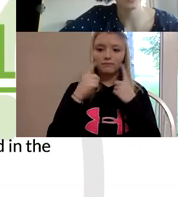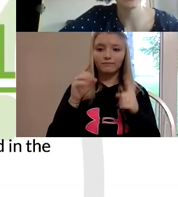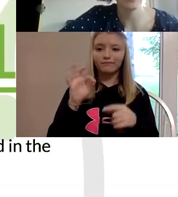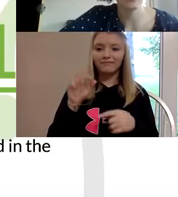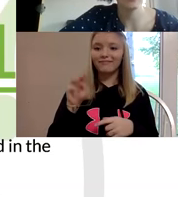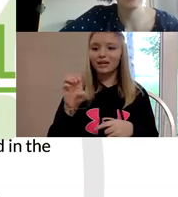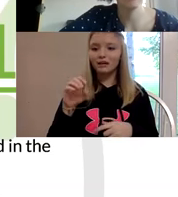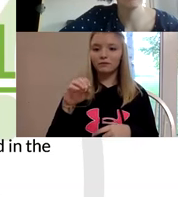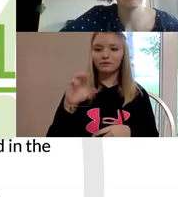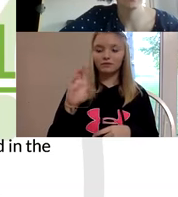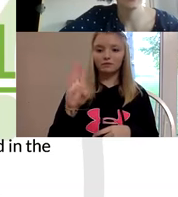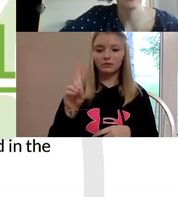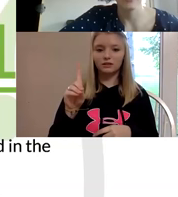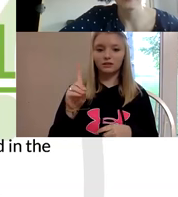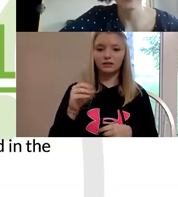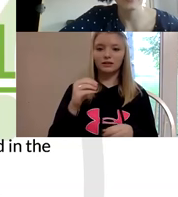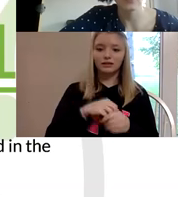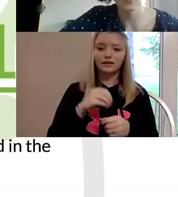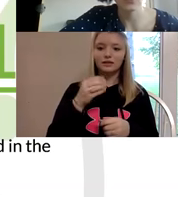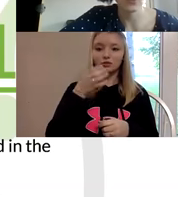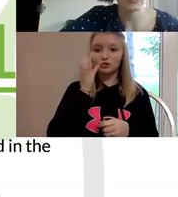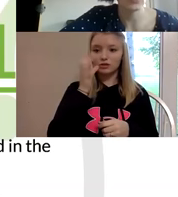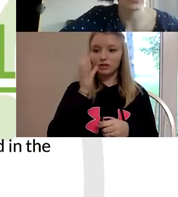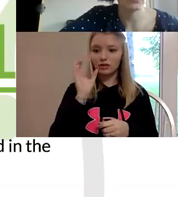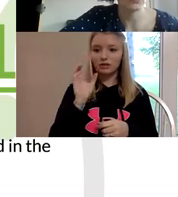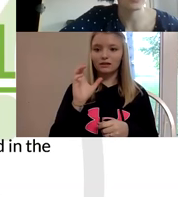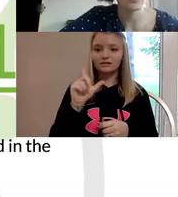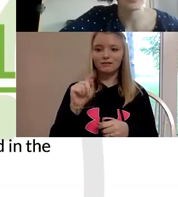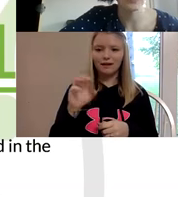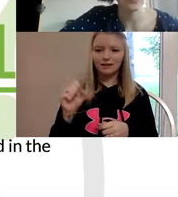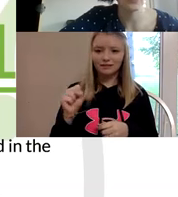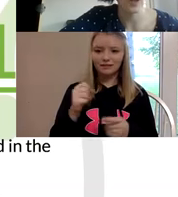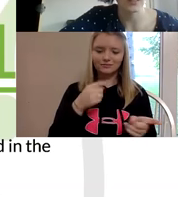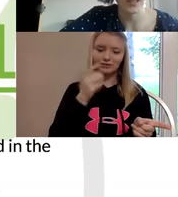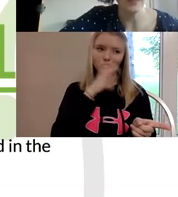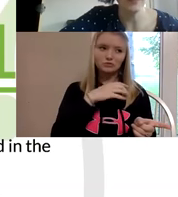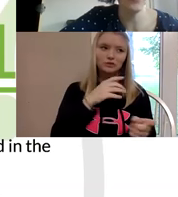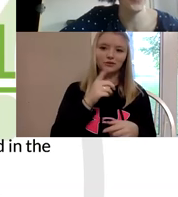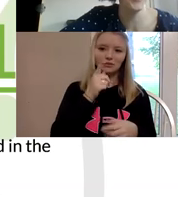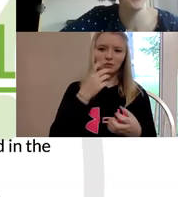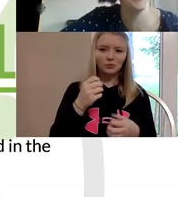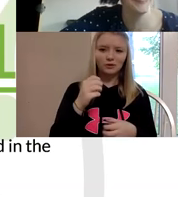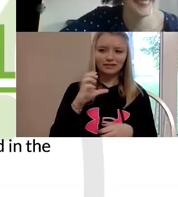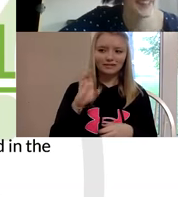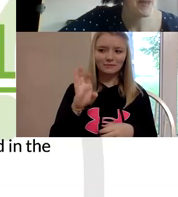to lattes, I think that's so strange. Who would want CBD in their latte?